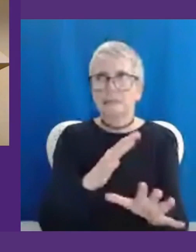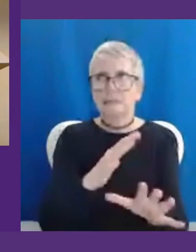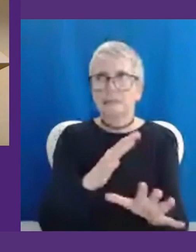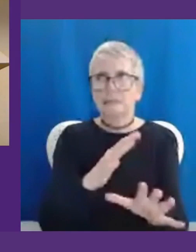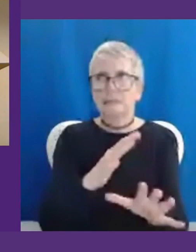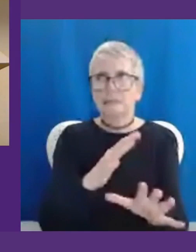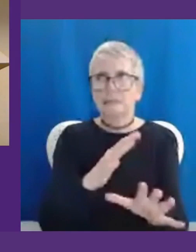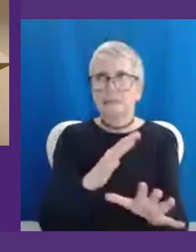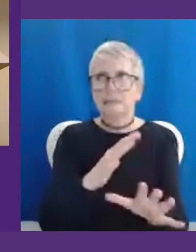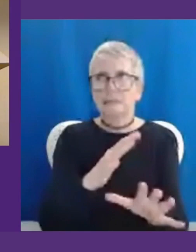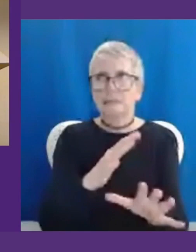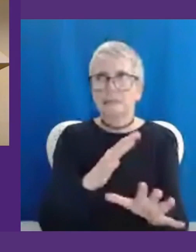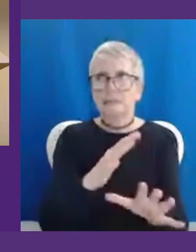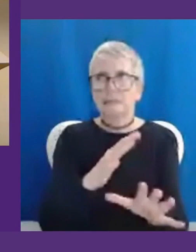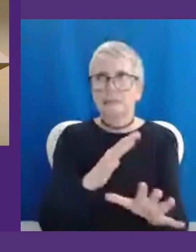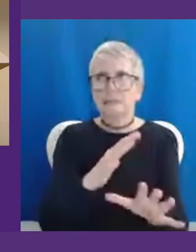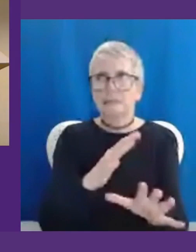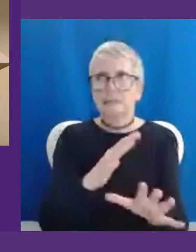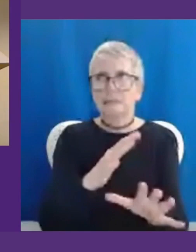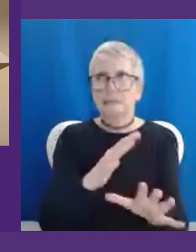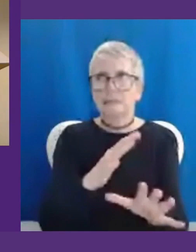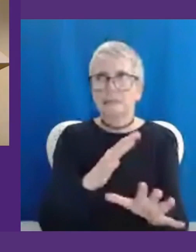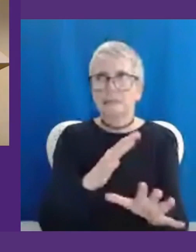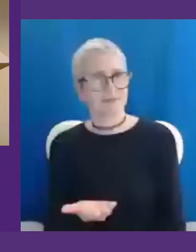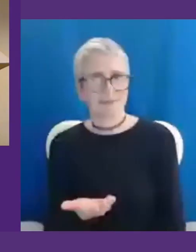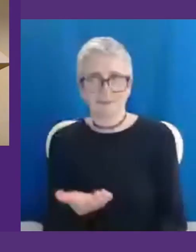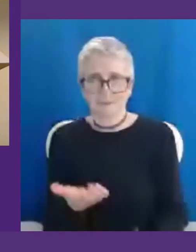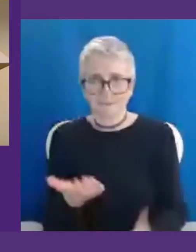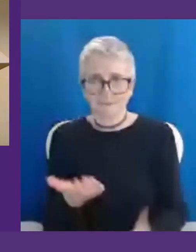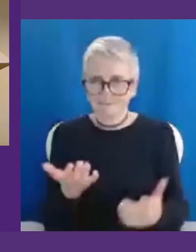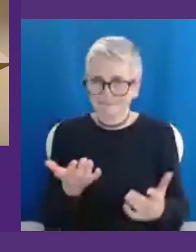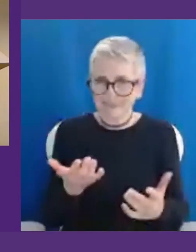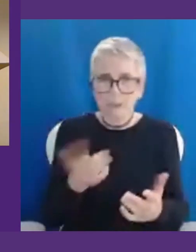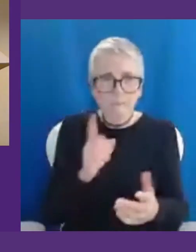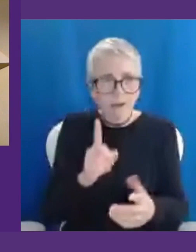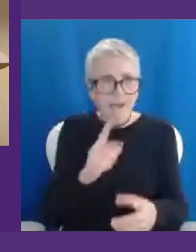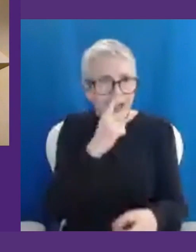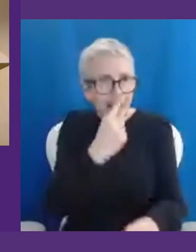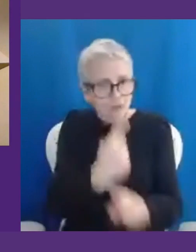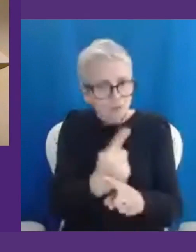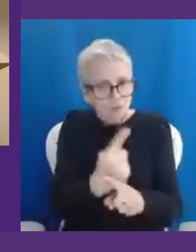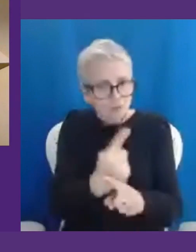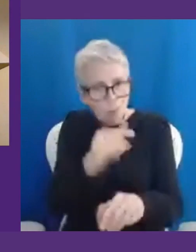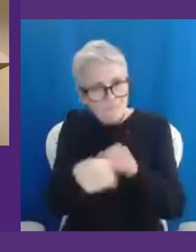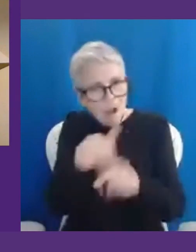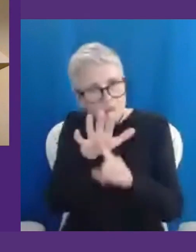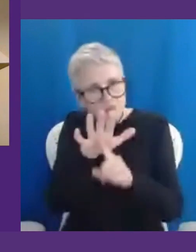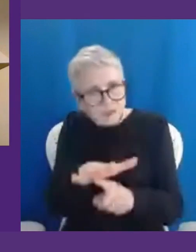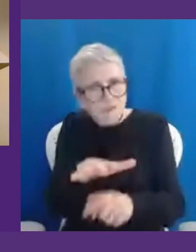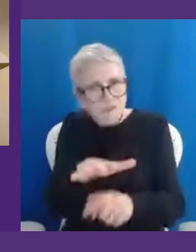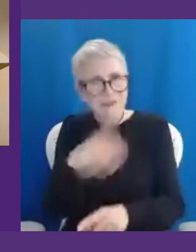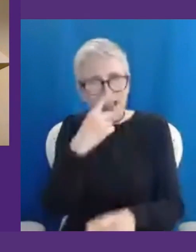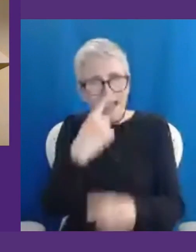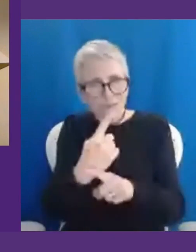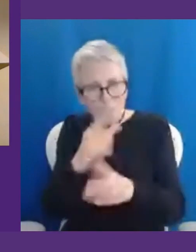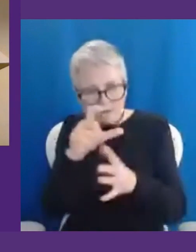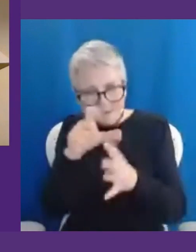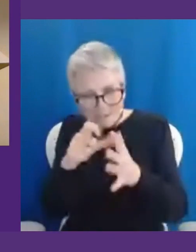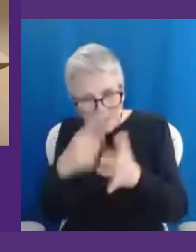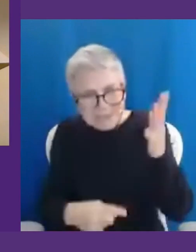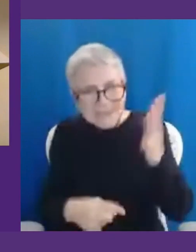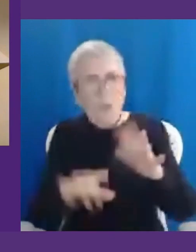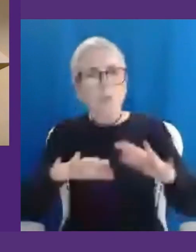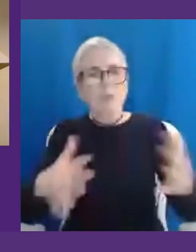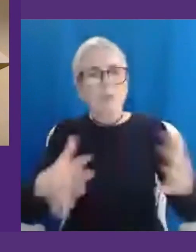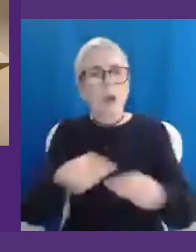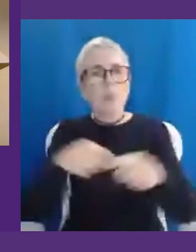way. So it wasn't worthy, it wasn't boring, it wasn't lecturing, it was entertaining.